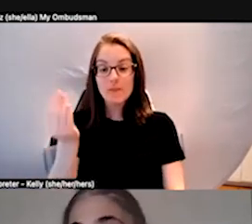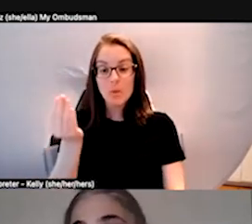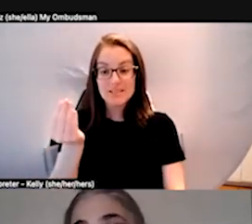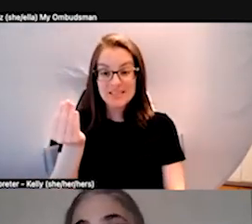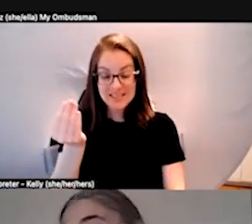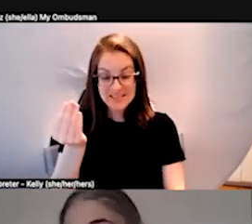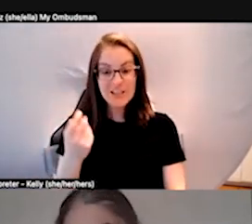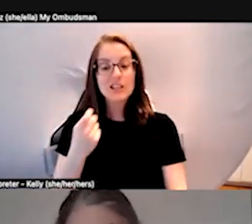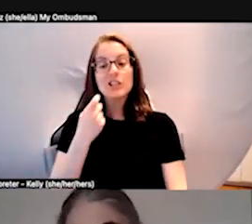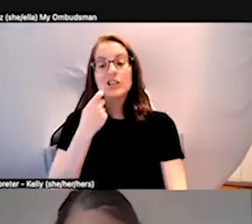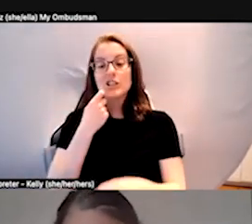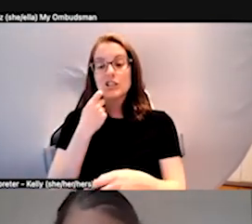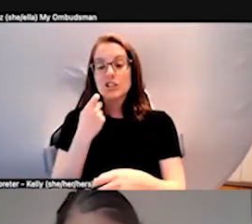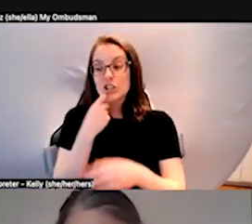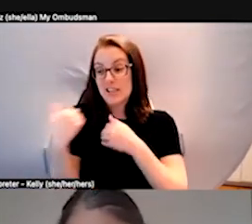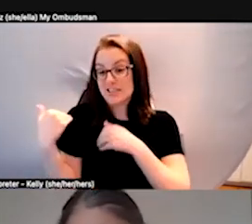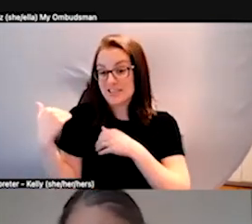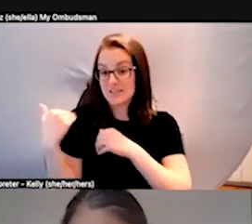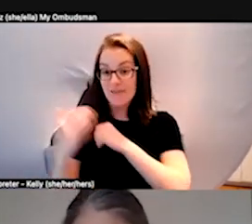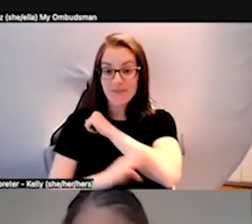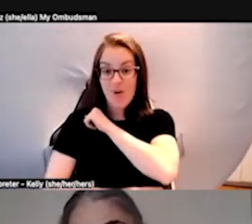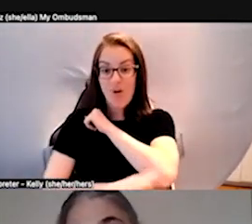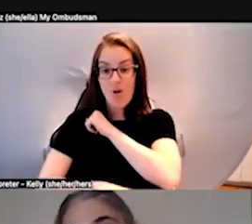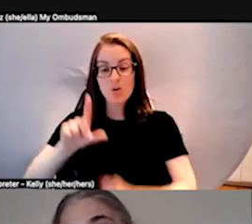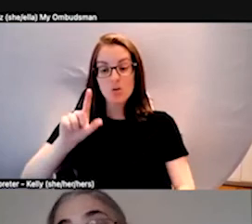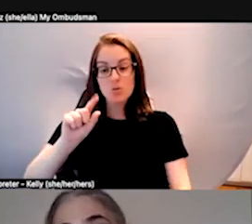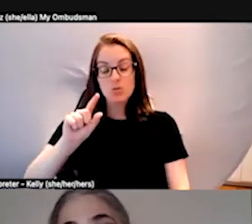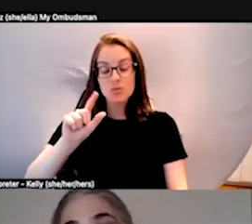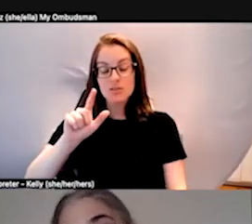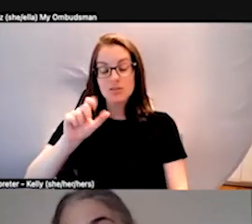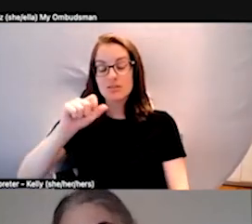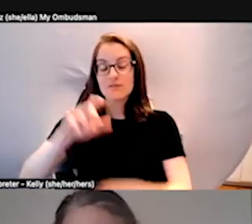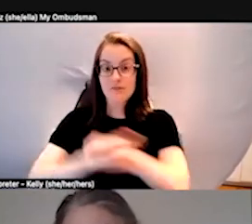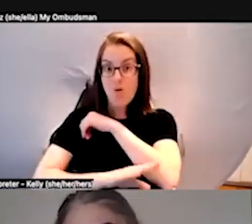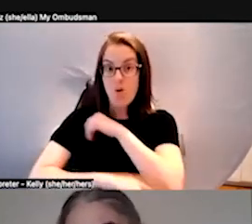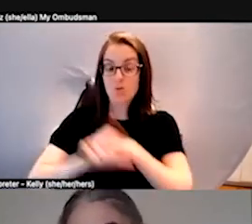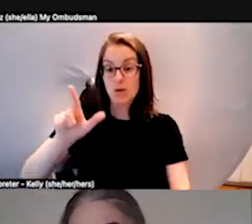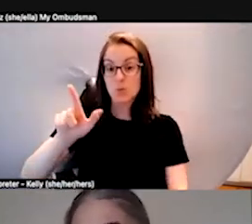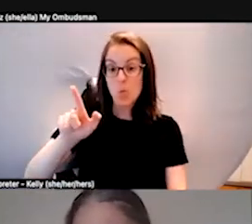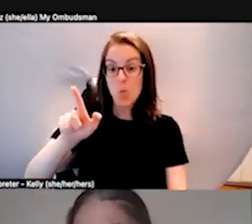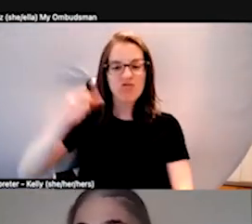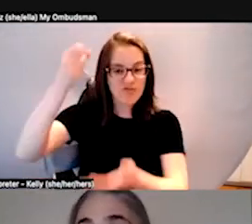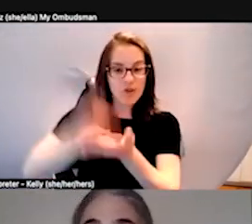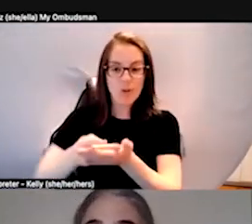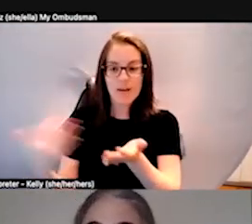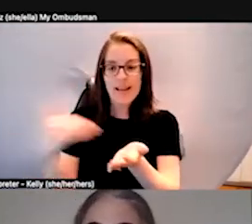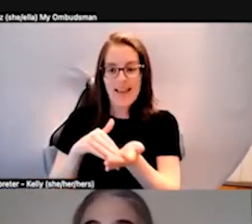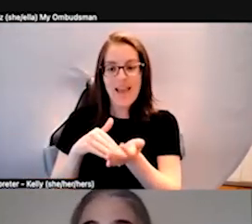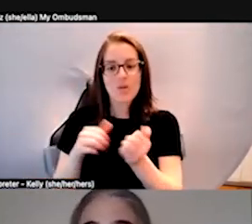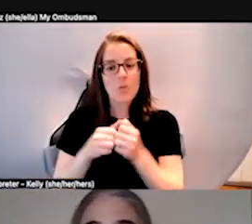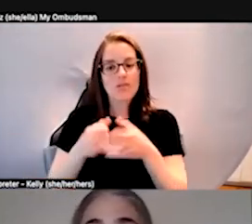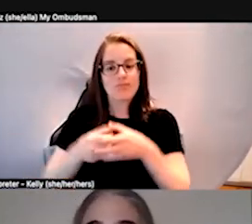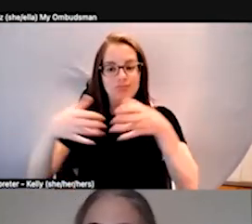information in this past fall, in September of 2021. And I've included a link to that guidance so that folks can see it, but it